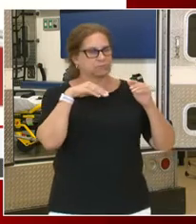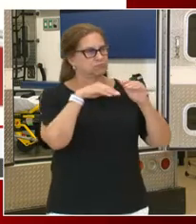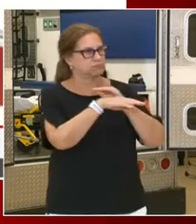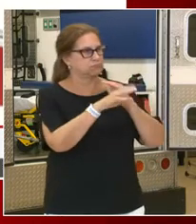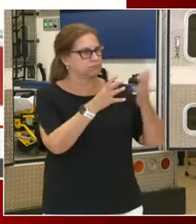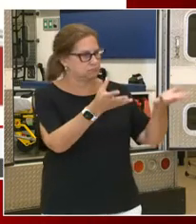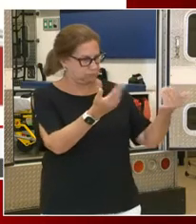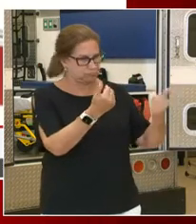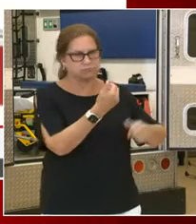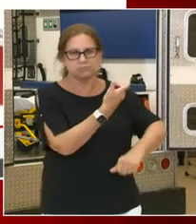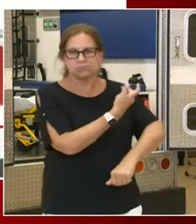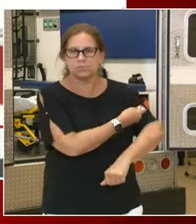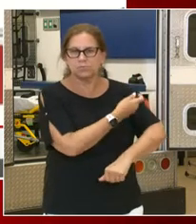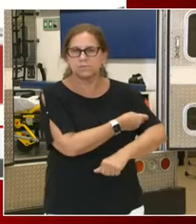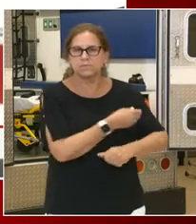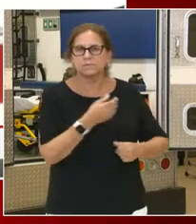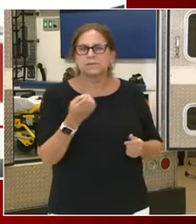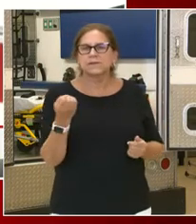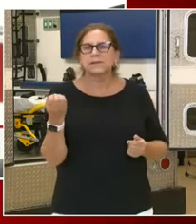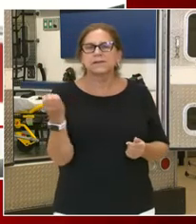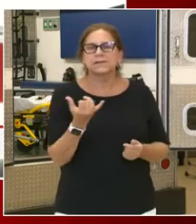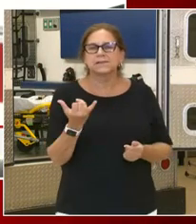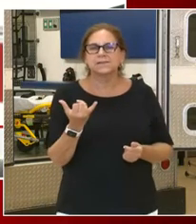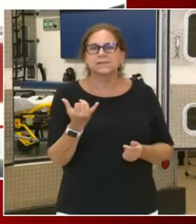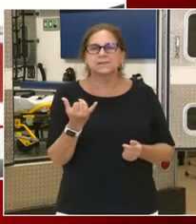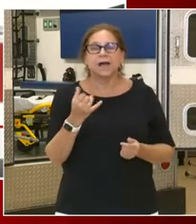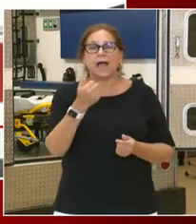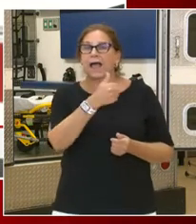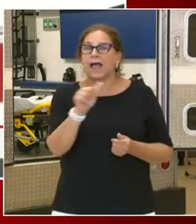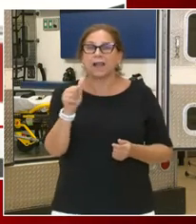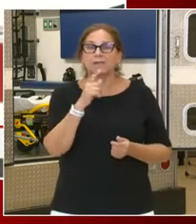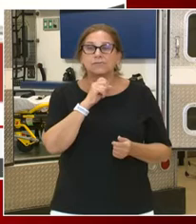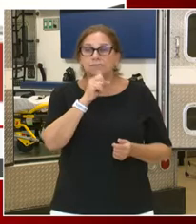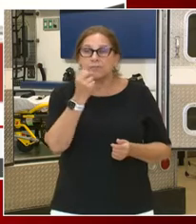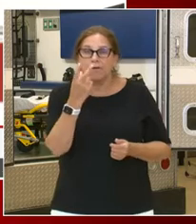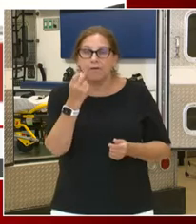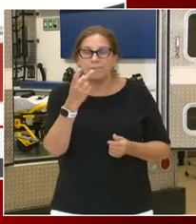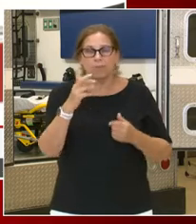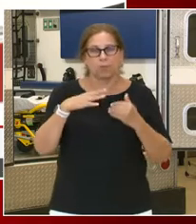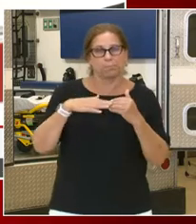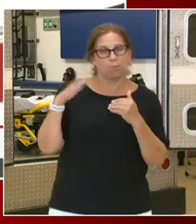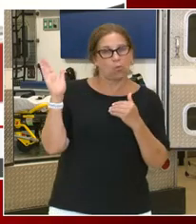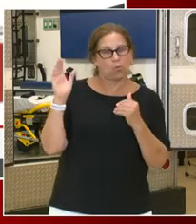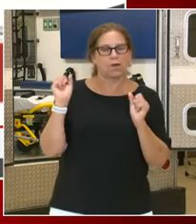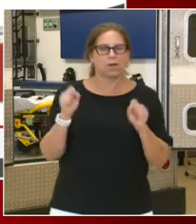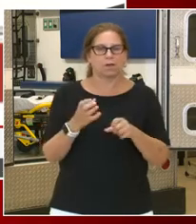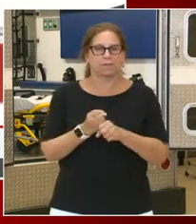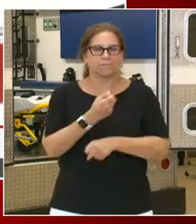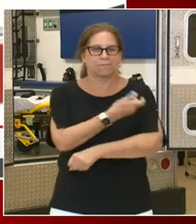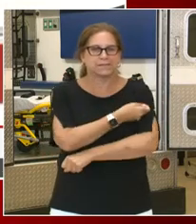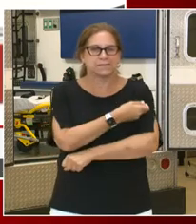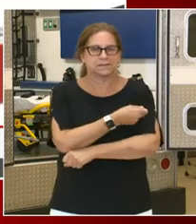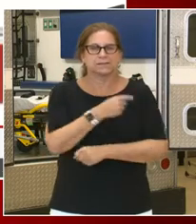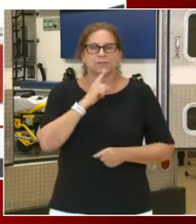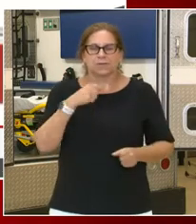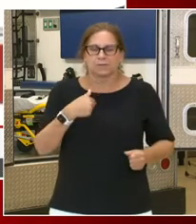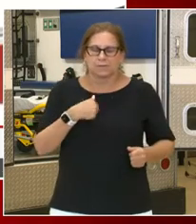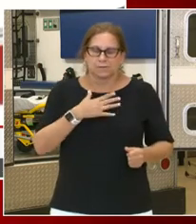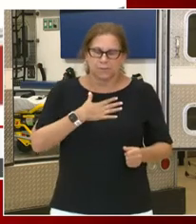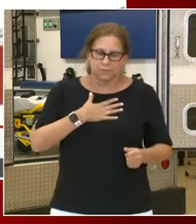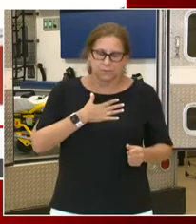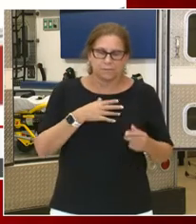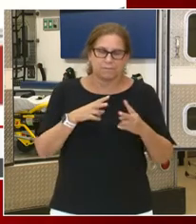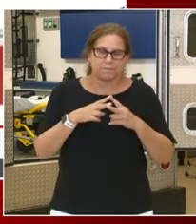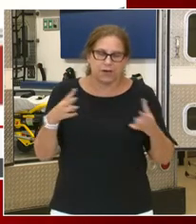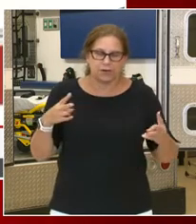will be a device for 3-to-1 ratio for our students in grades pre-K to 2. So we're excited about that. And any student who